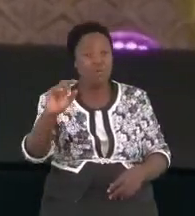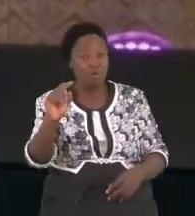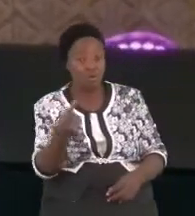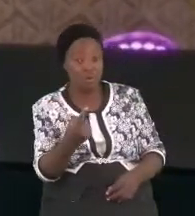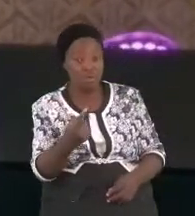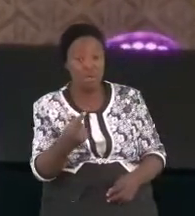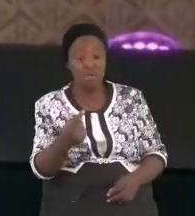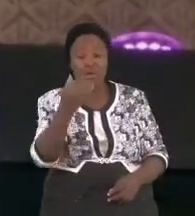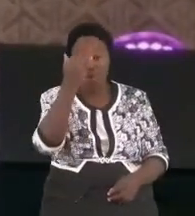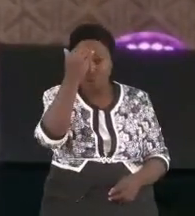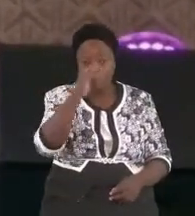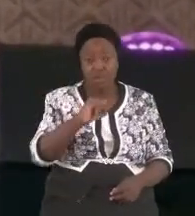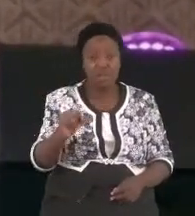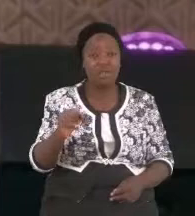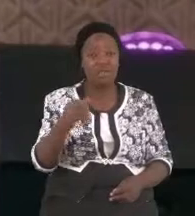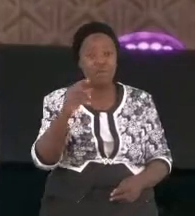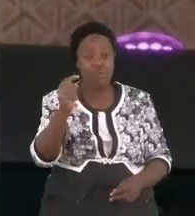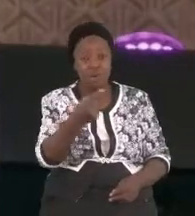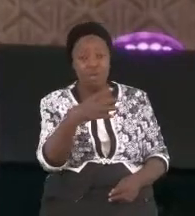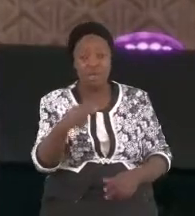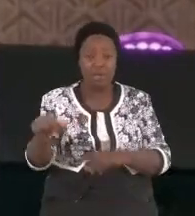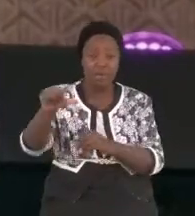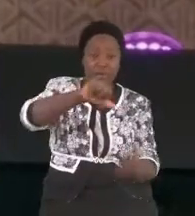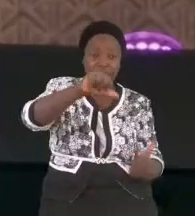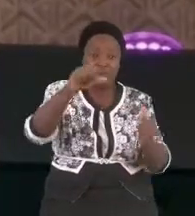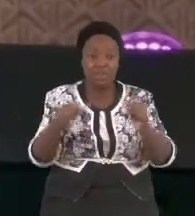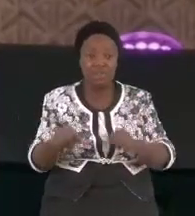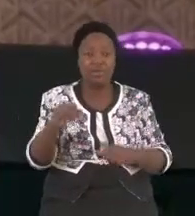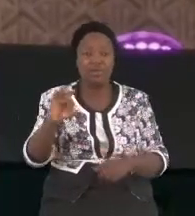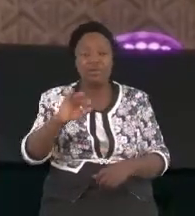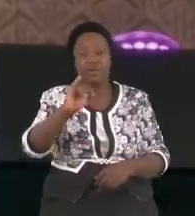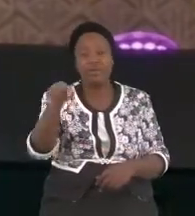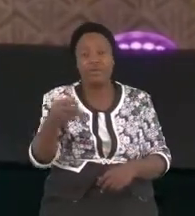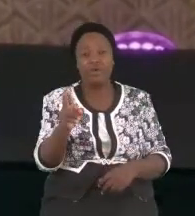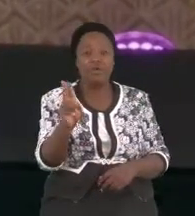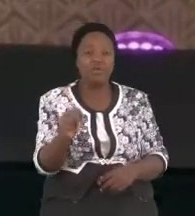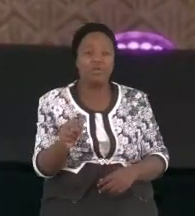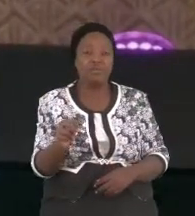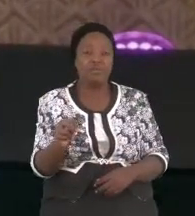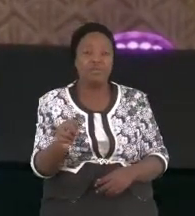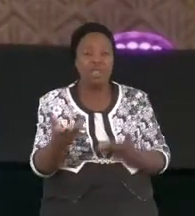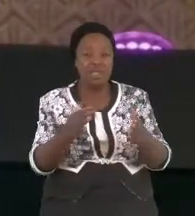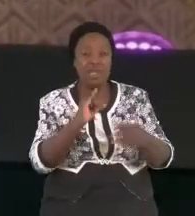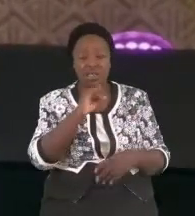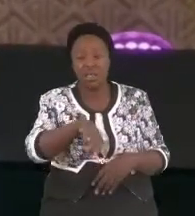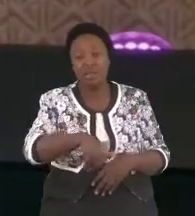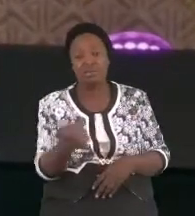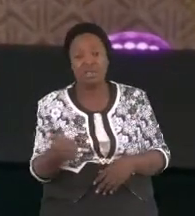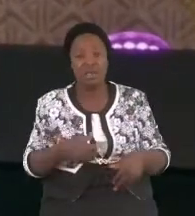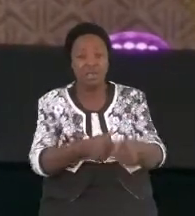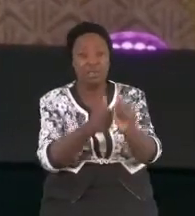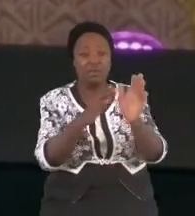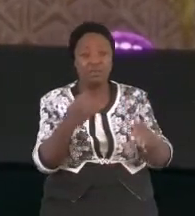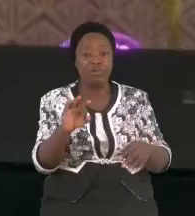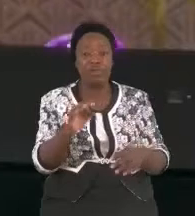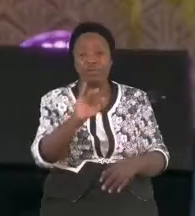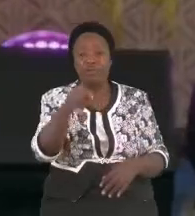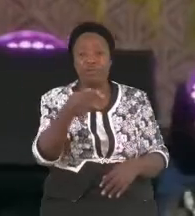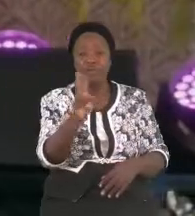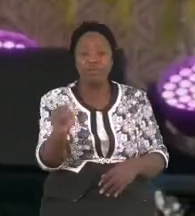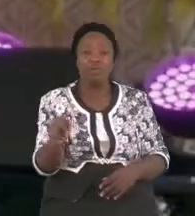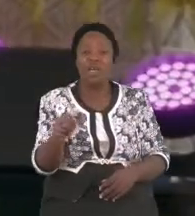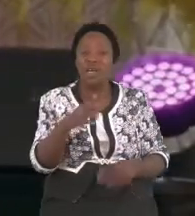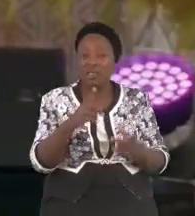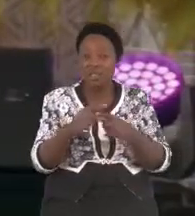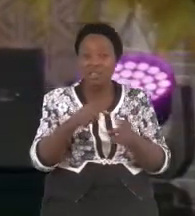knowing only the baptism of John. There is another disciple of John, and this one was